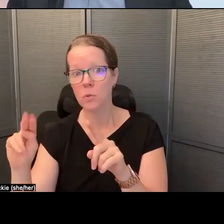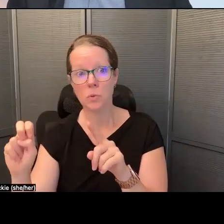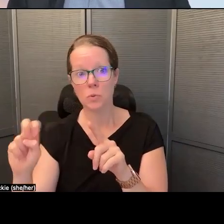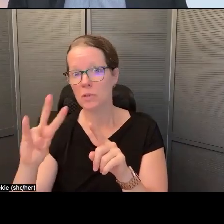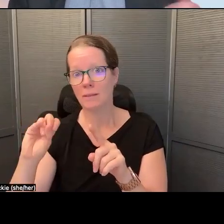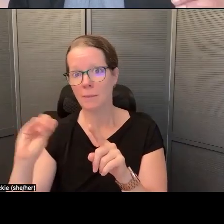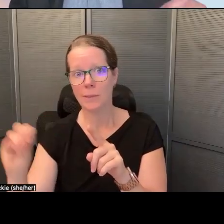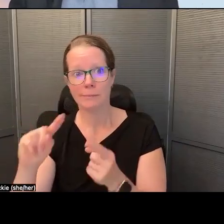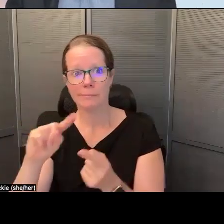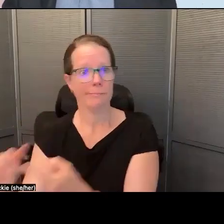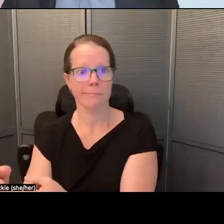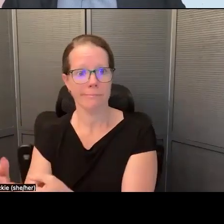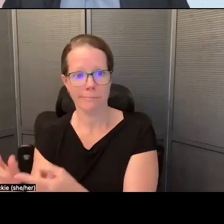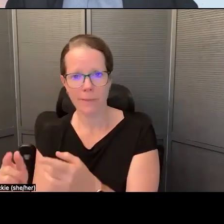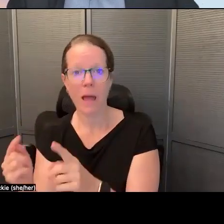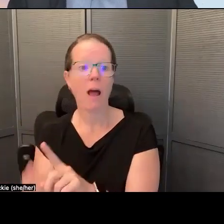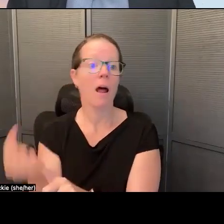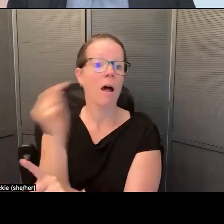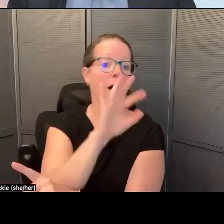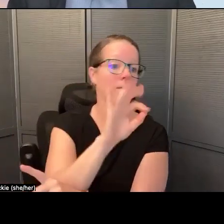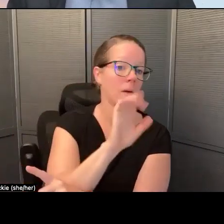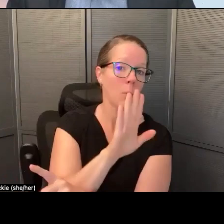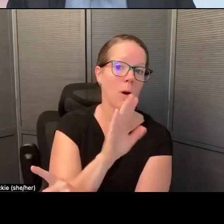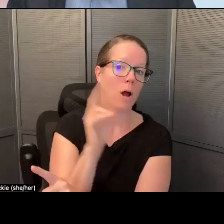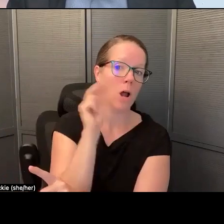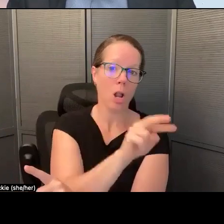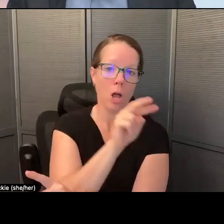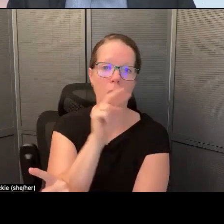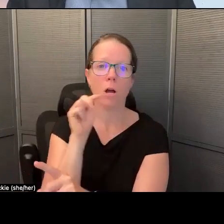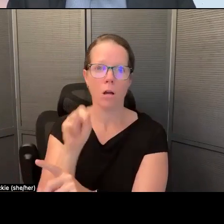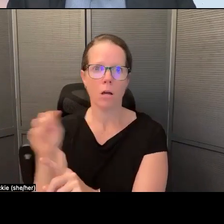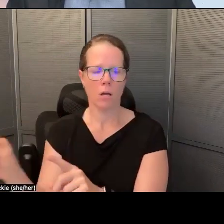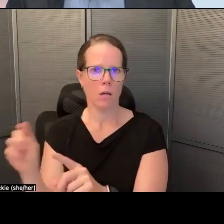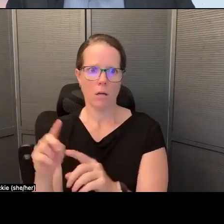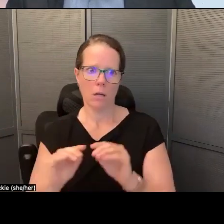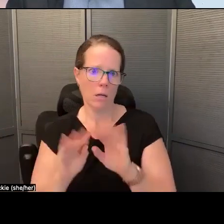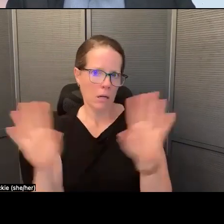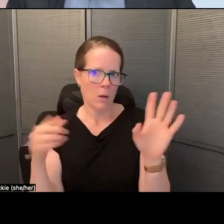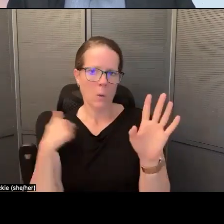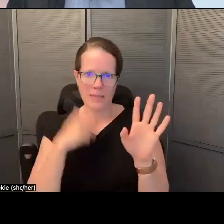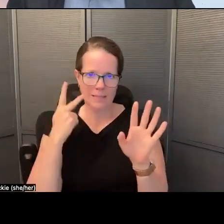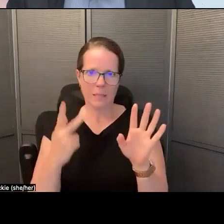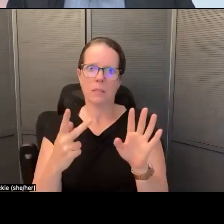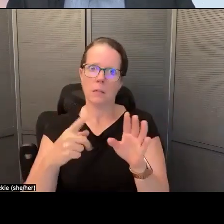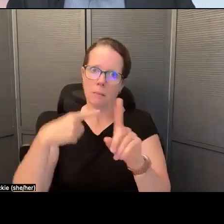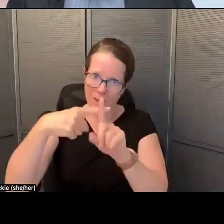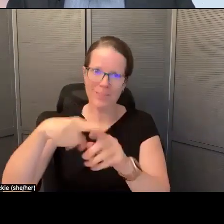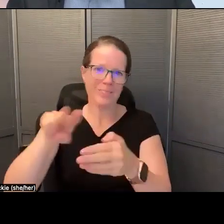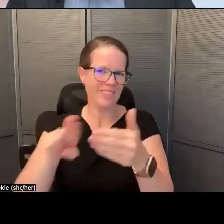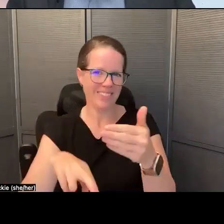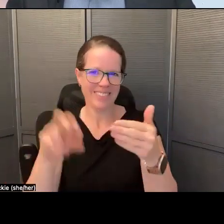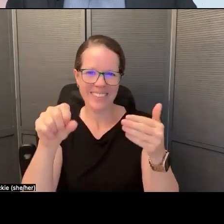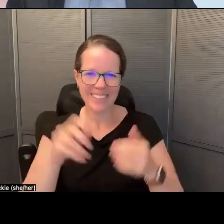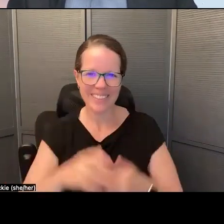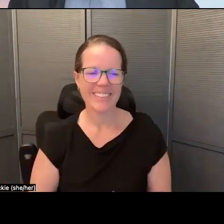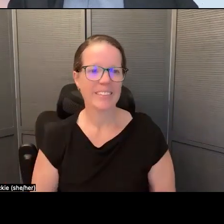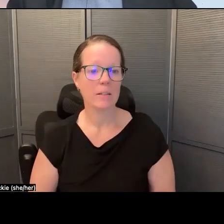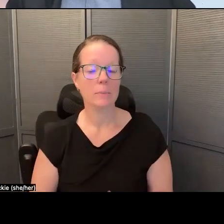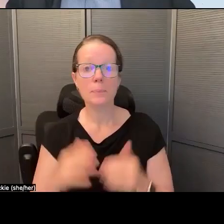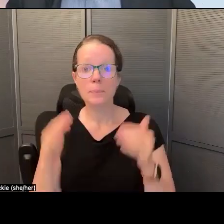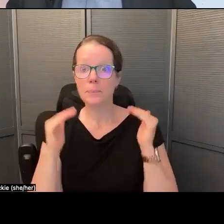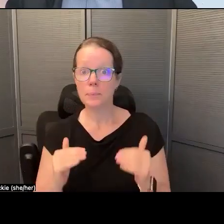a really clear and compelling decrease in assault and aggression incidents here. Next slide, please.